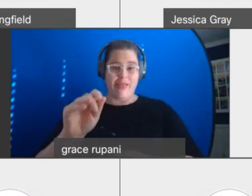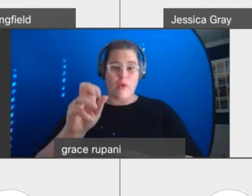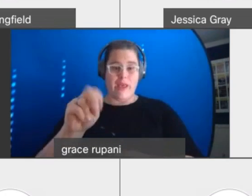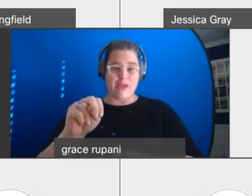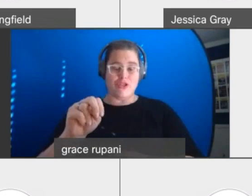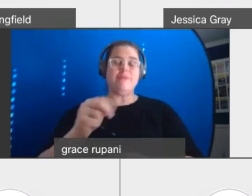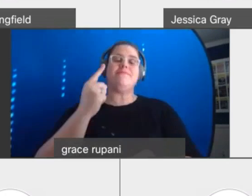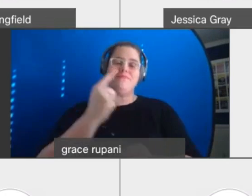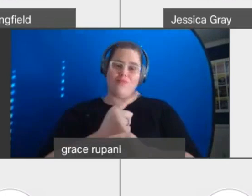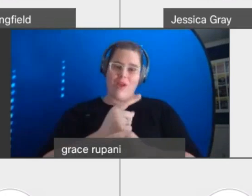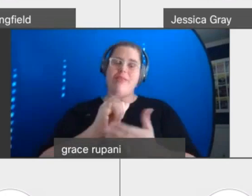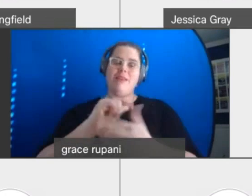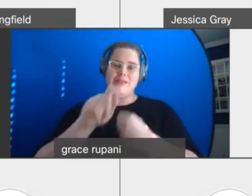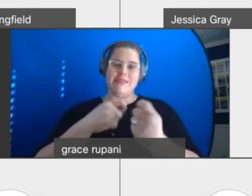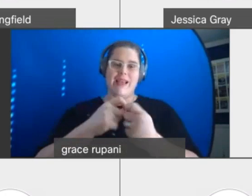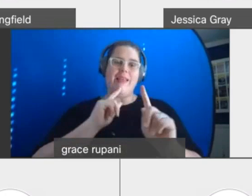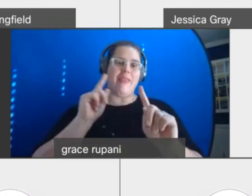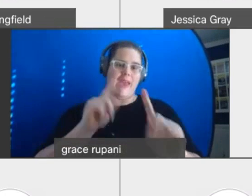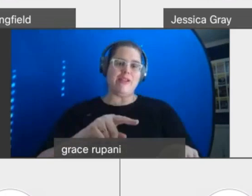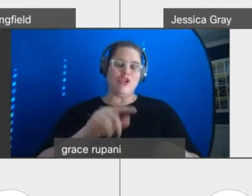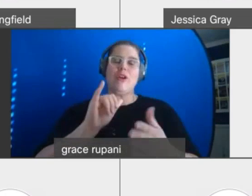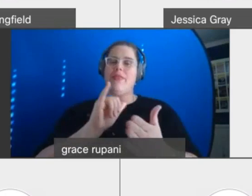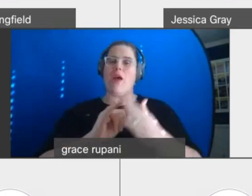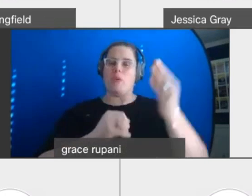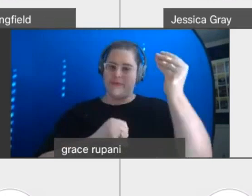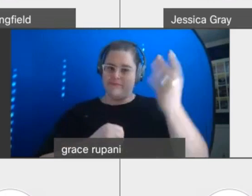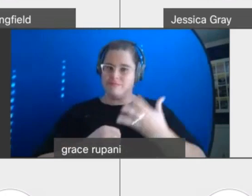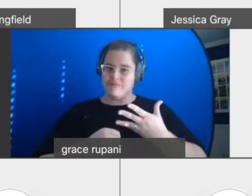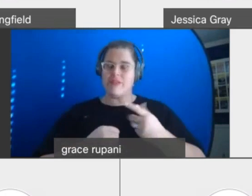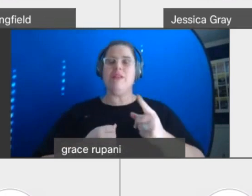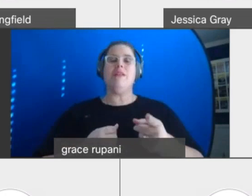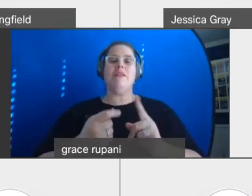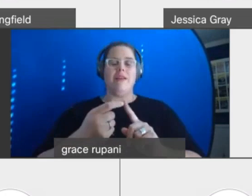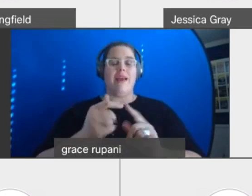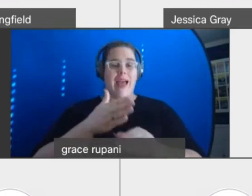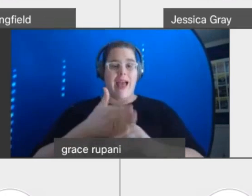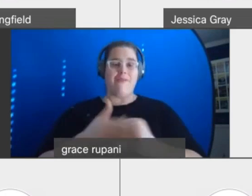answer. And that came to me from speaking with the